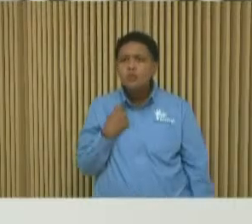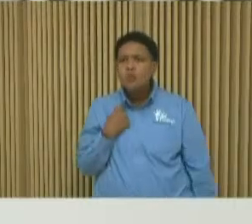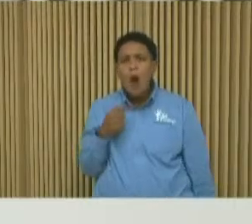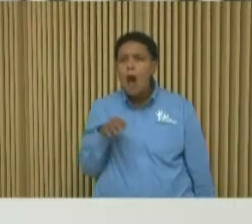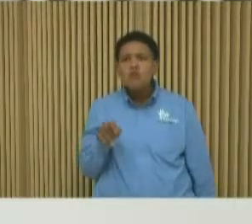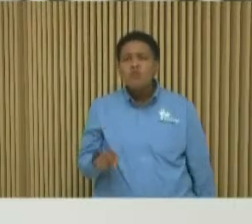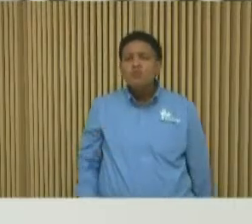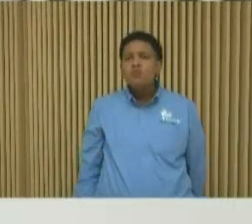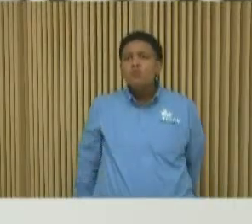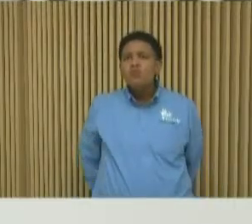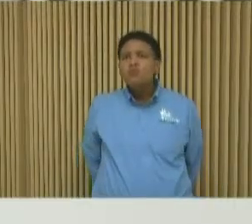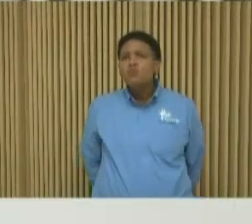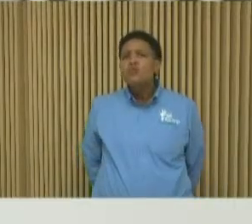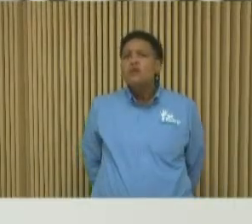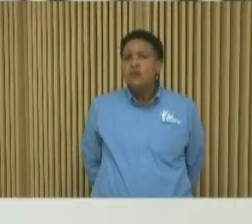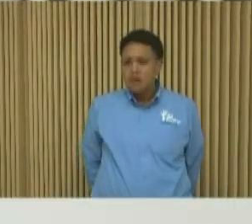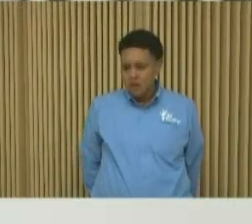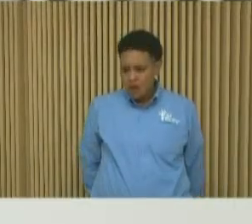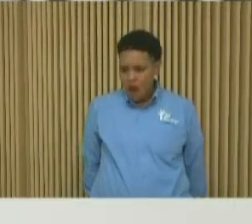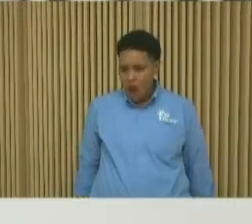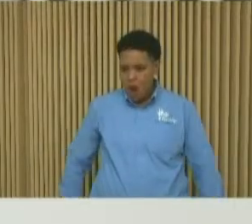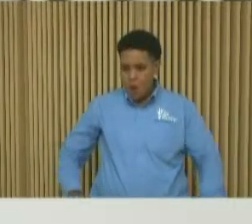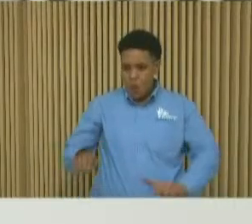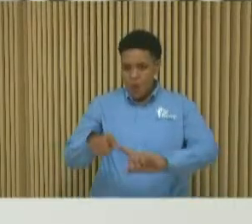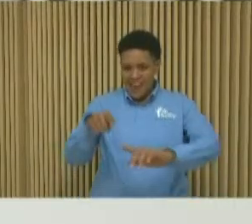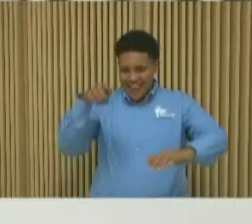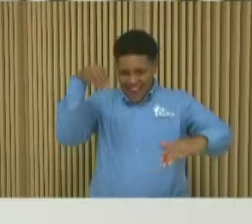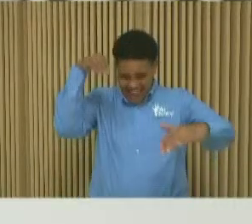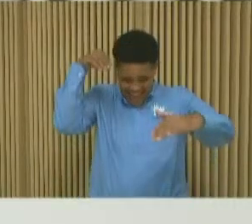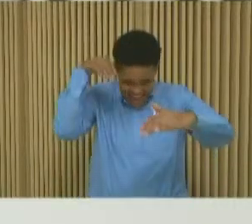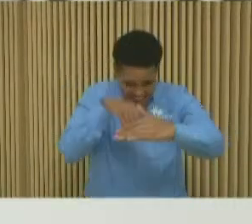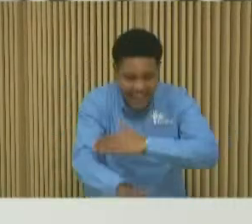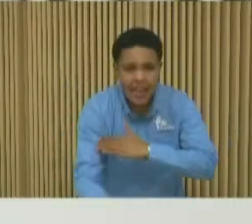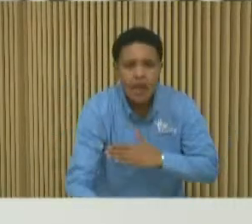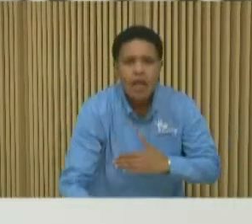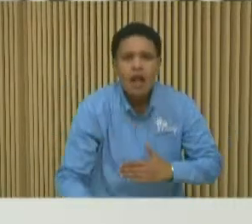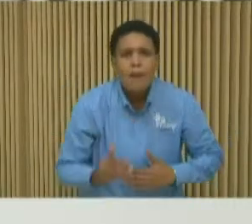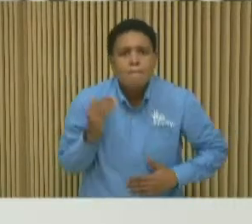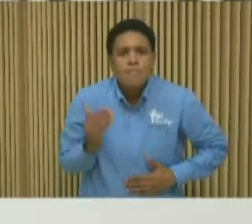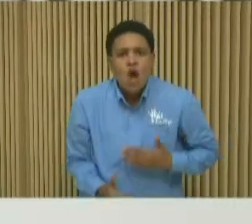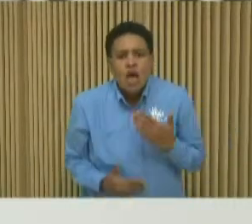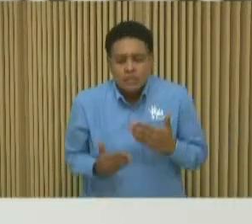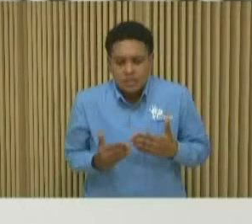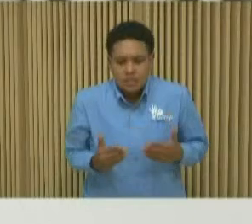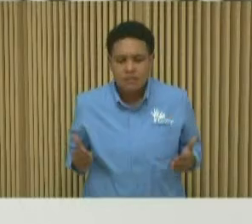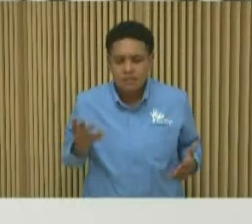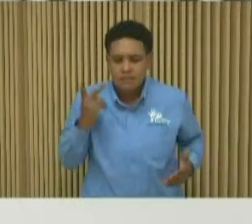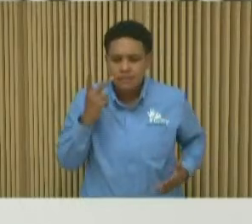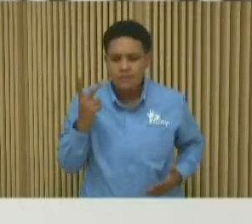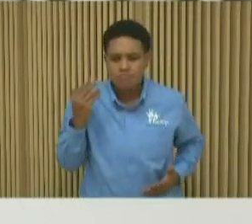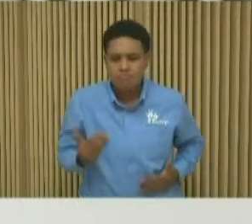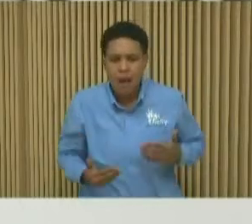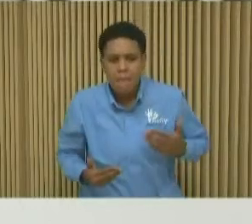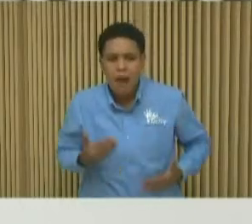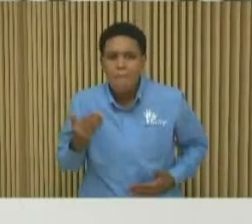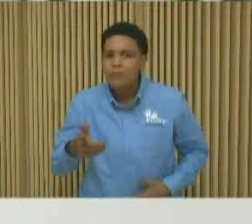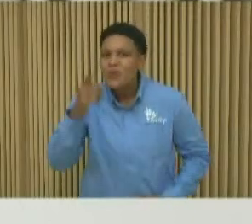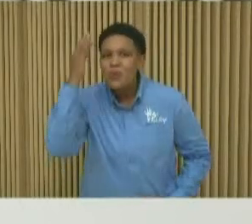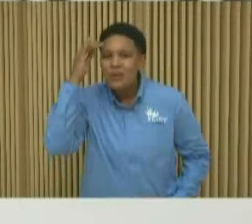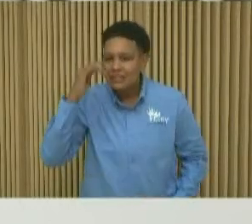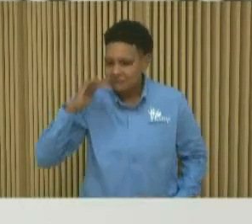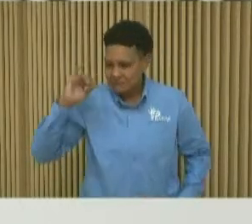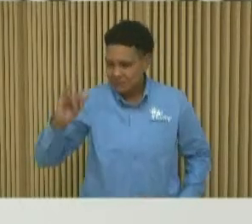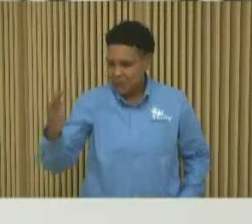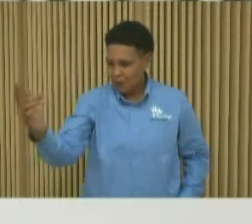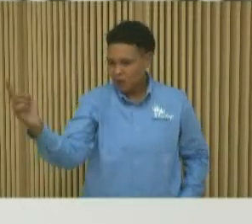And once they get there and the process unfolds, because you wonder at times if it's the same